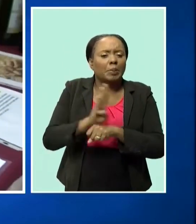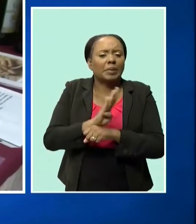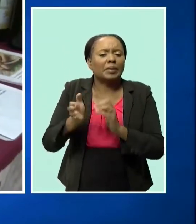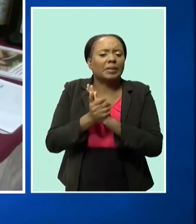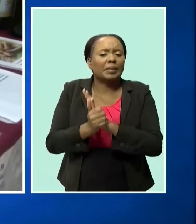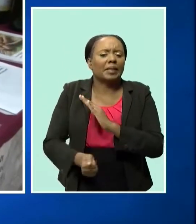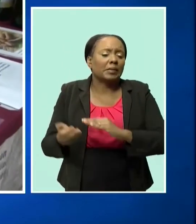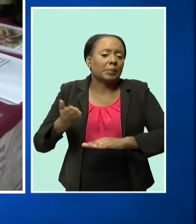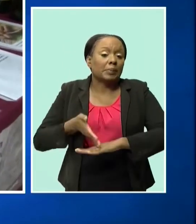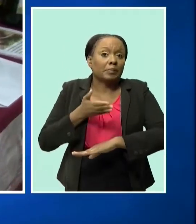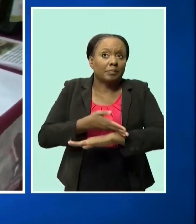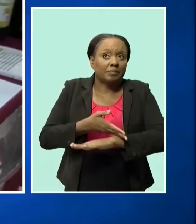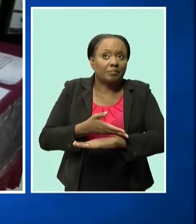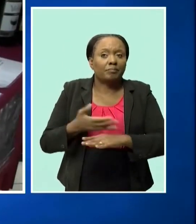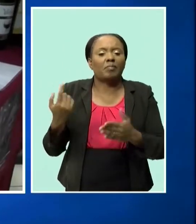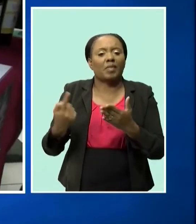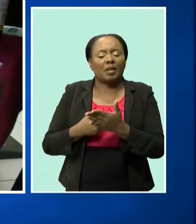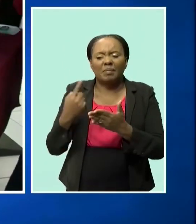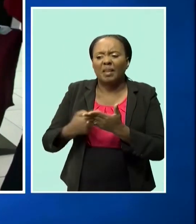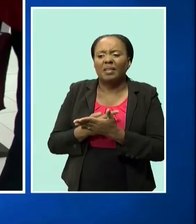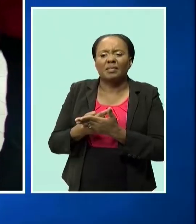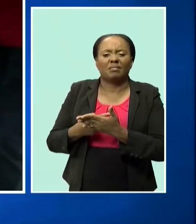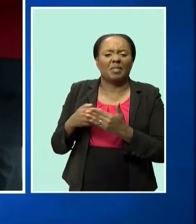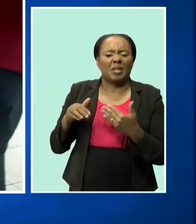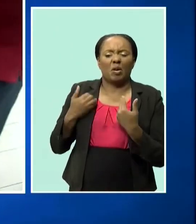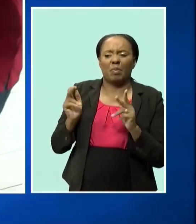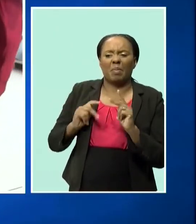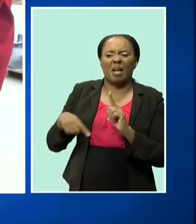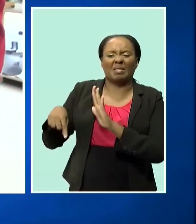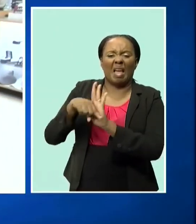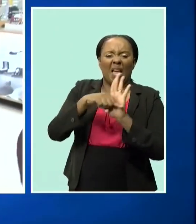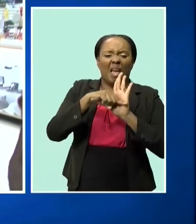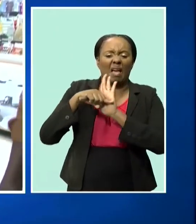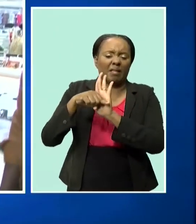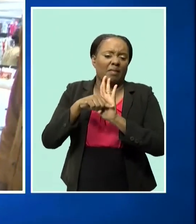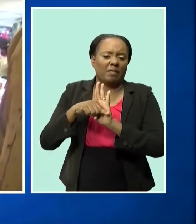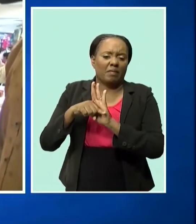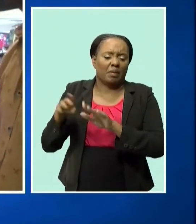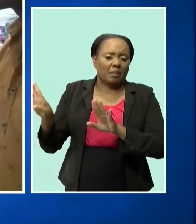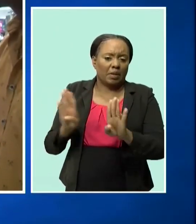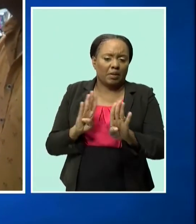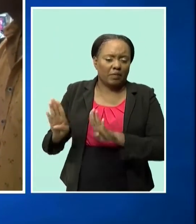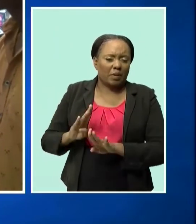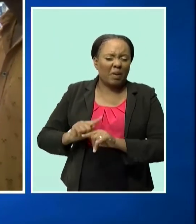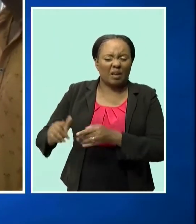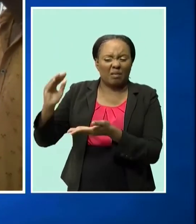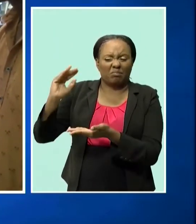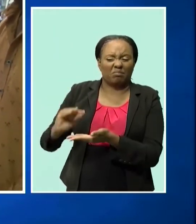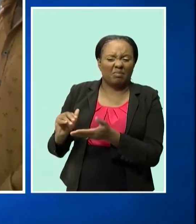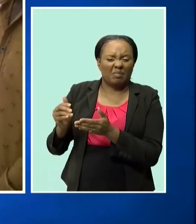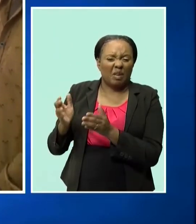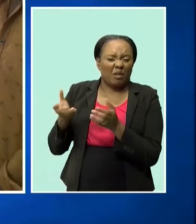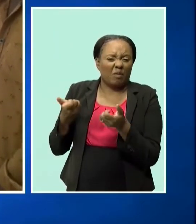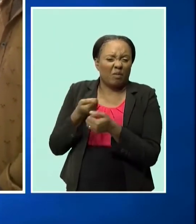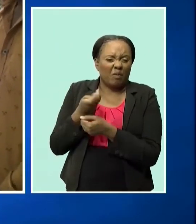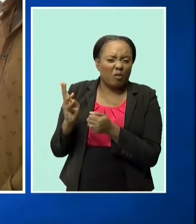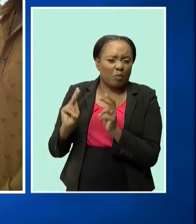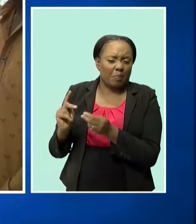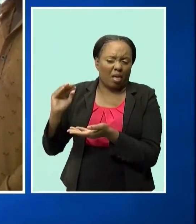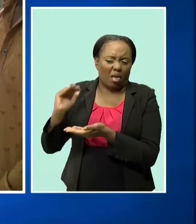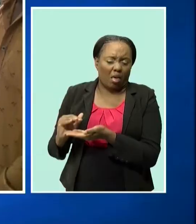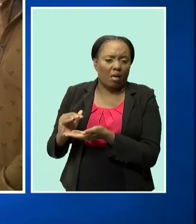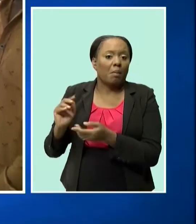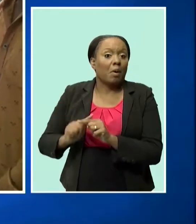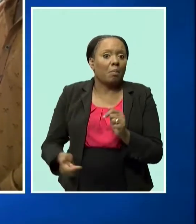adds, even though we will sometimes hear about the negative behavior of some young people, they represent the minority, as the ministry has discovered that the